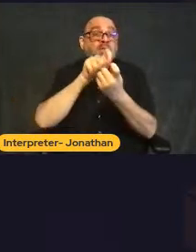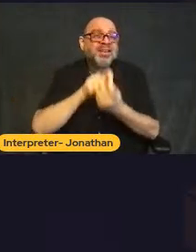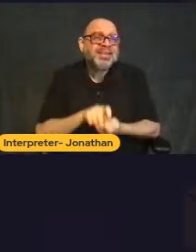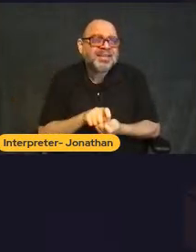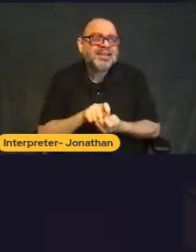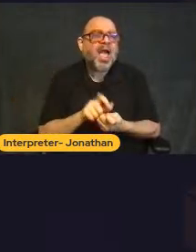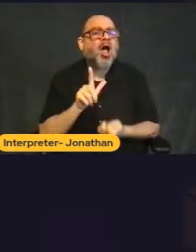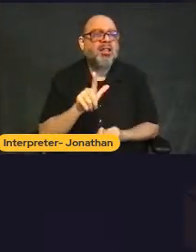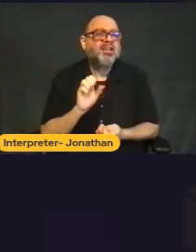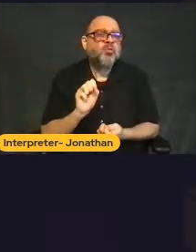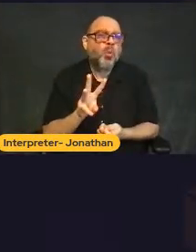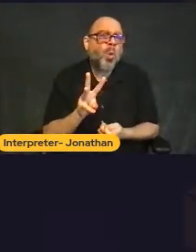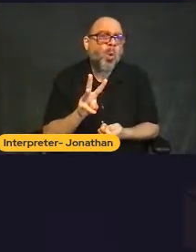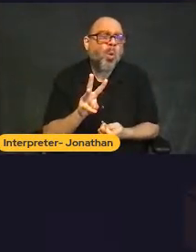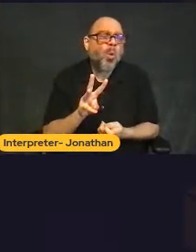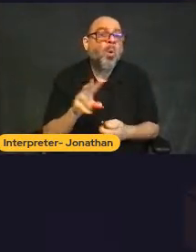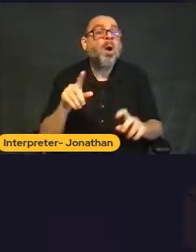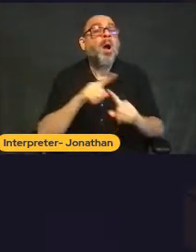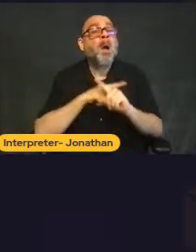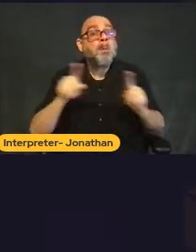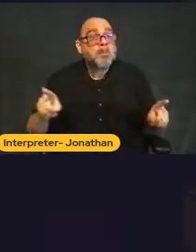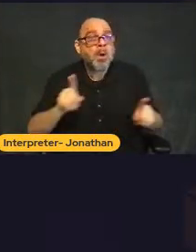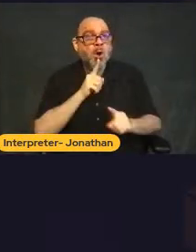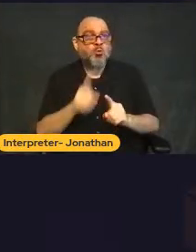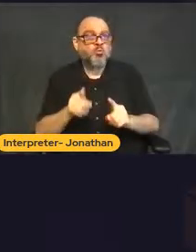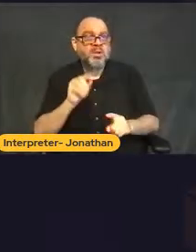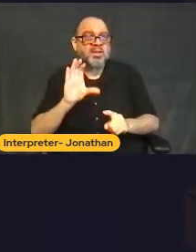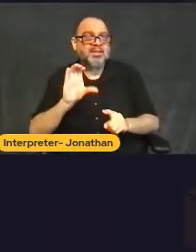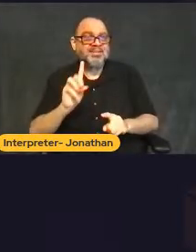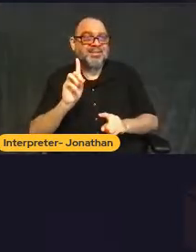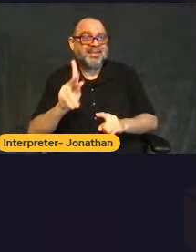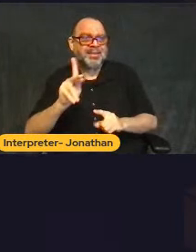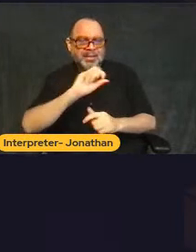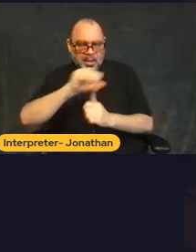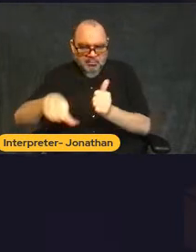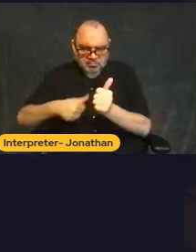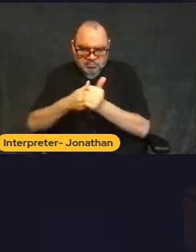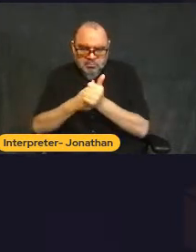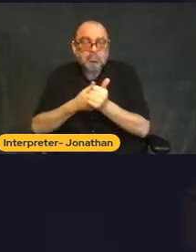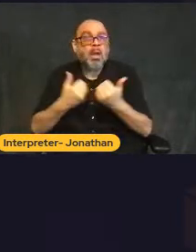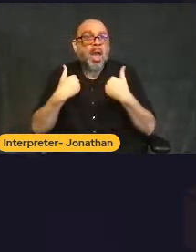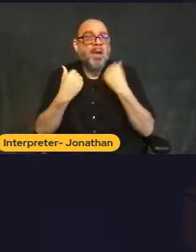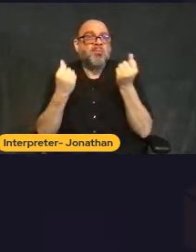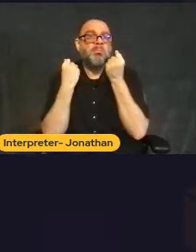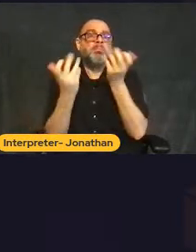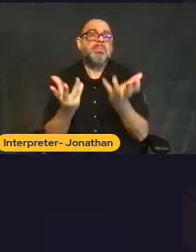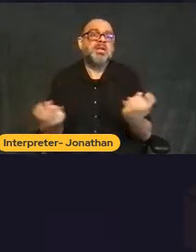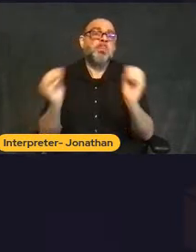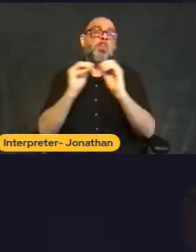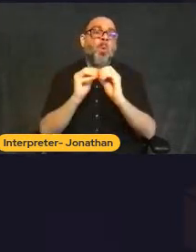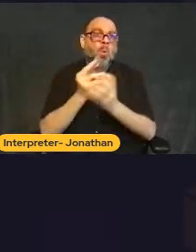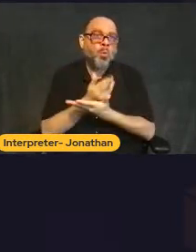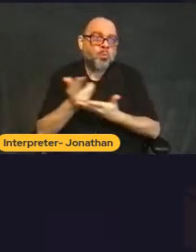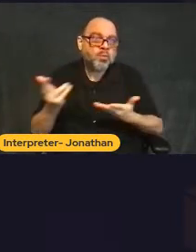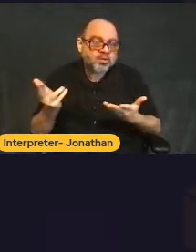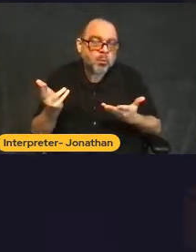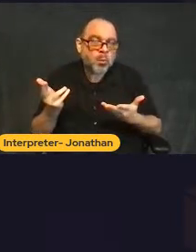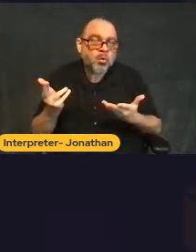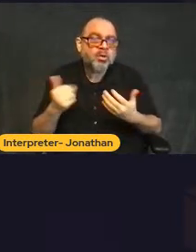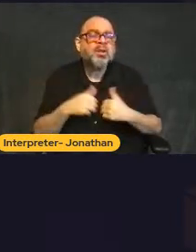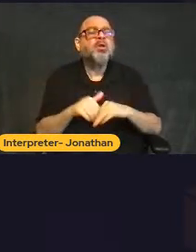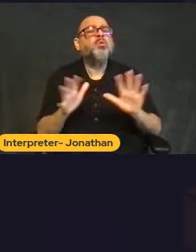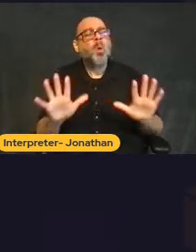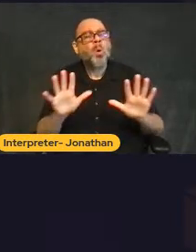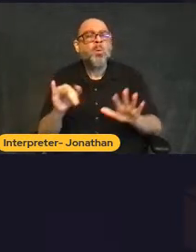but naturally under the hood, CDK is provisioning many more resources. So let's say